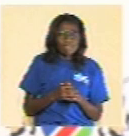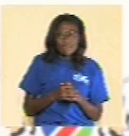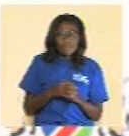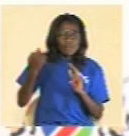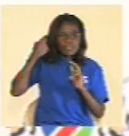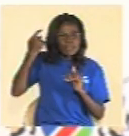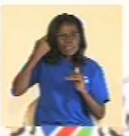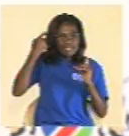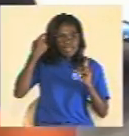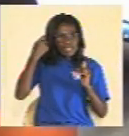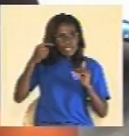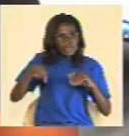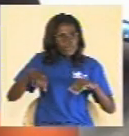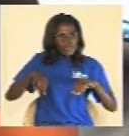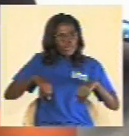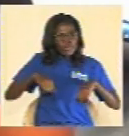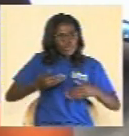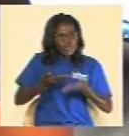them?